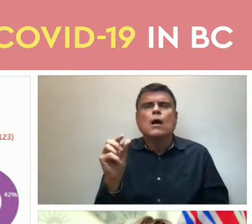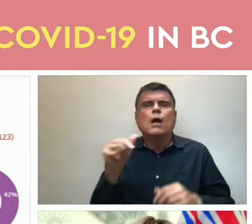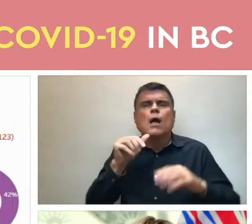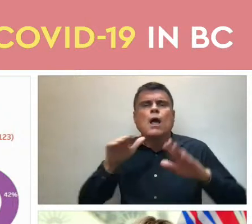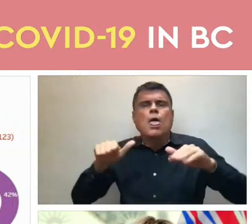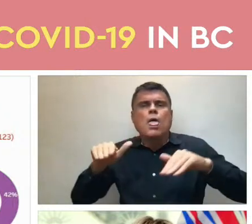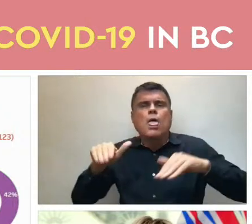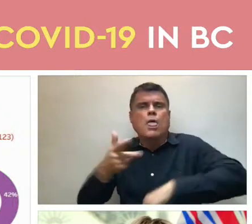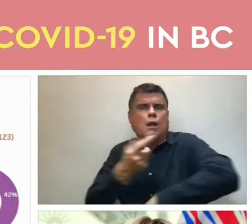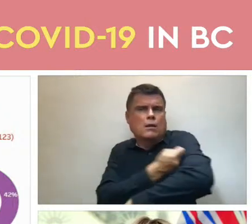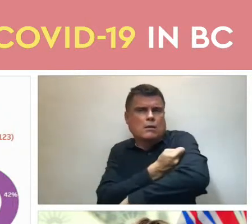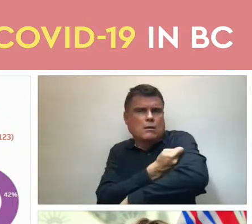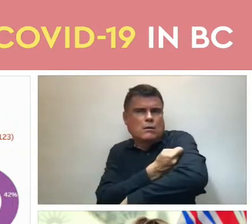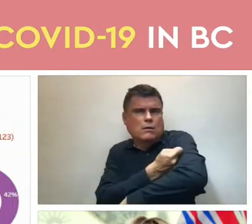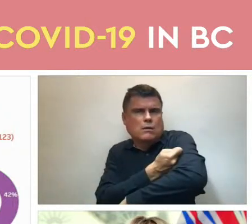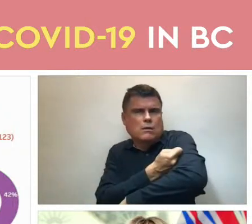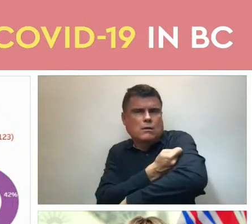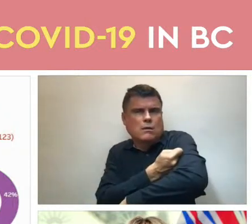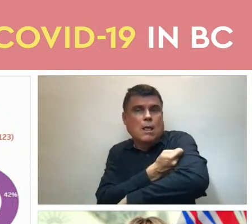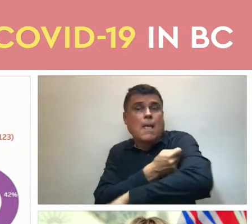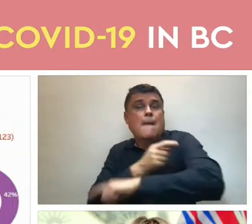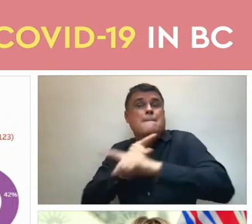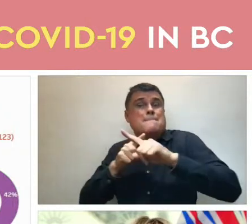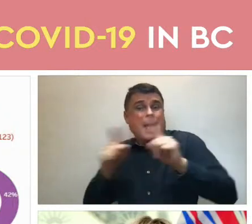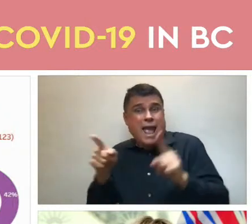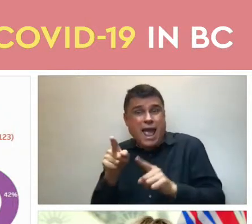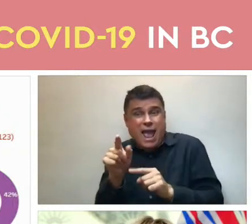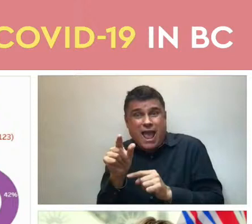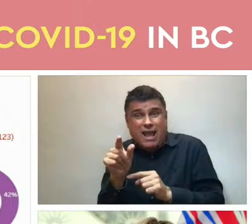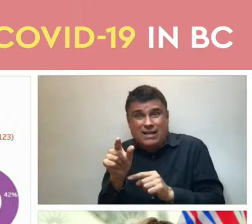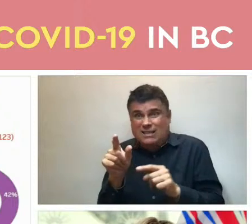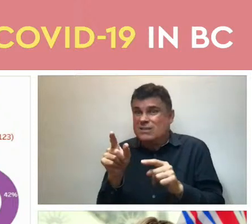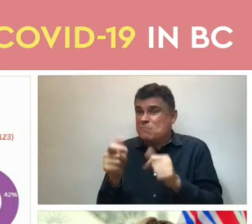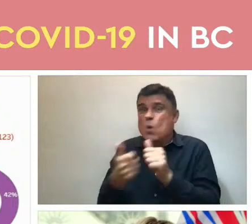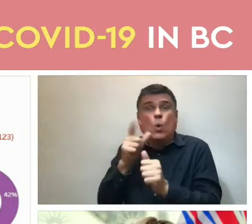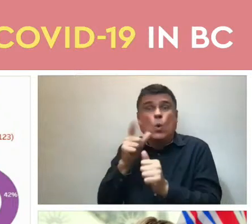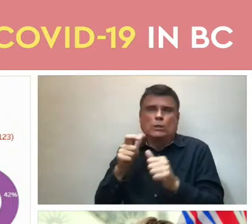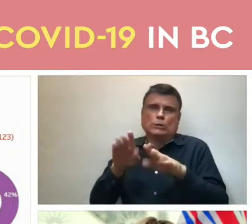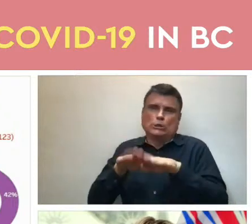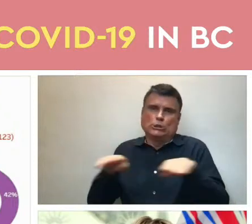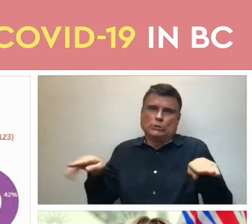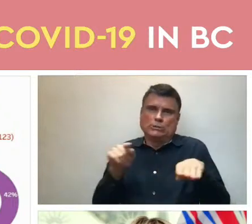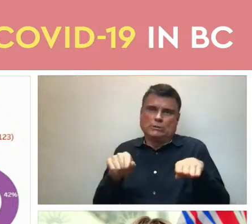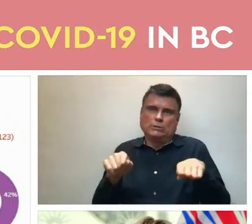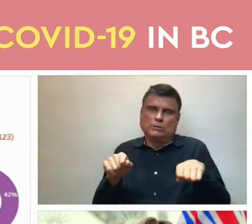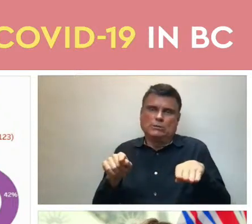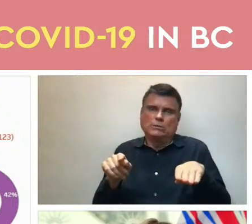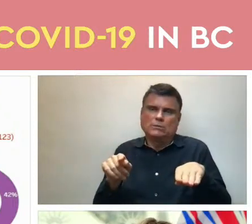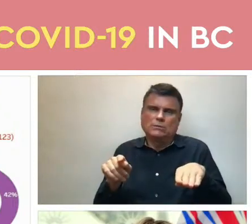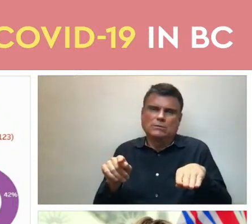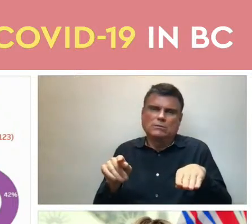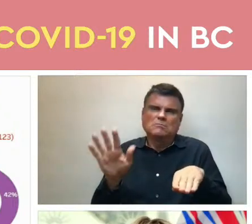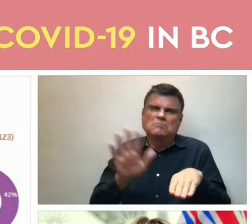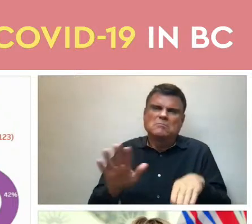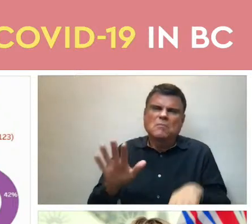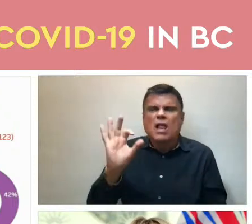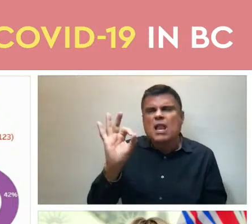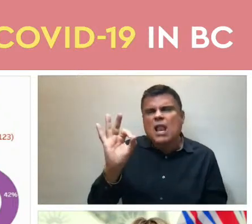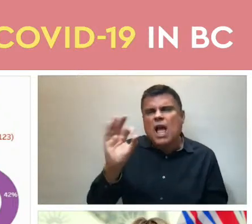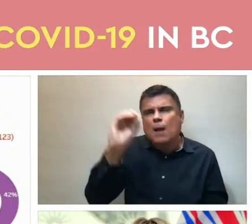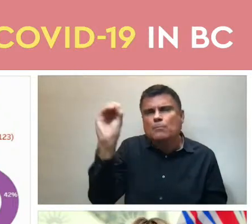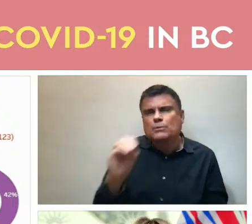of those are children. It's about 9% that are not yet eligible for vaccine, and those people account